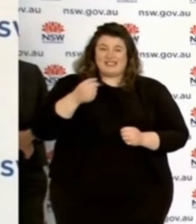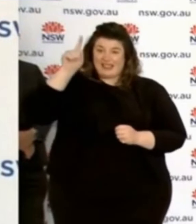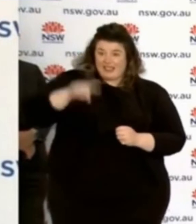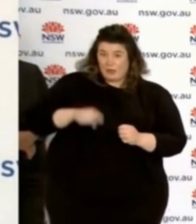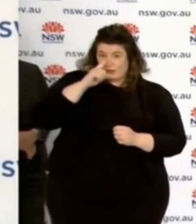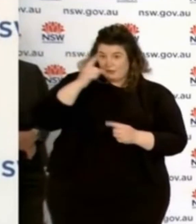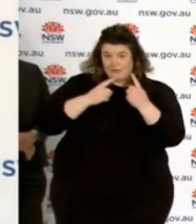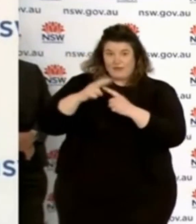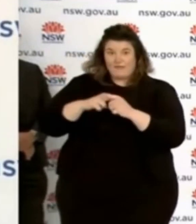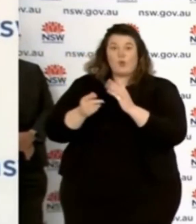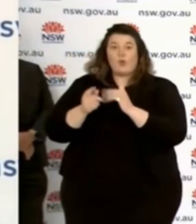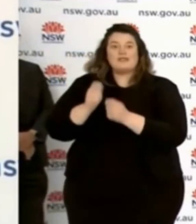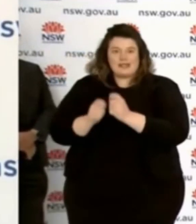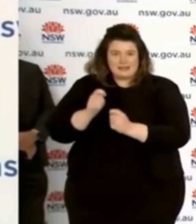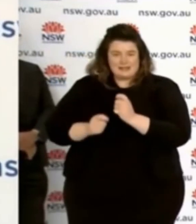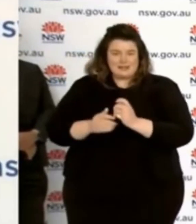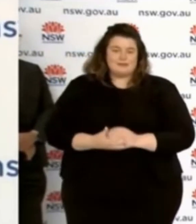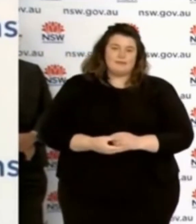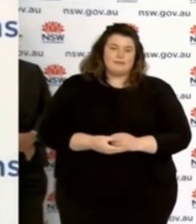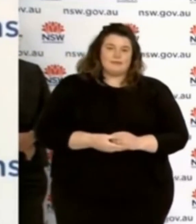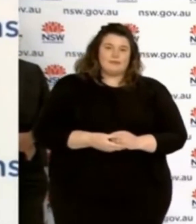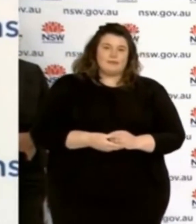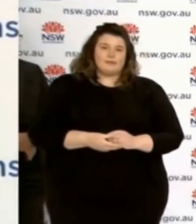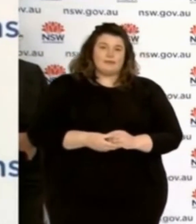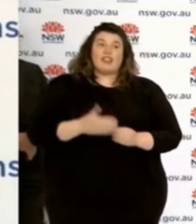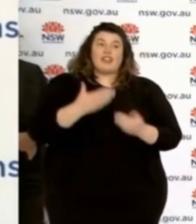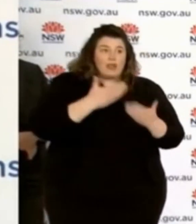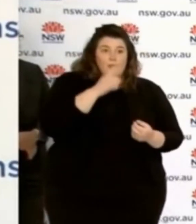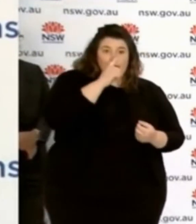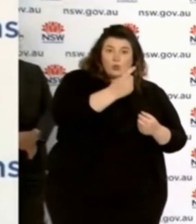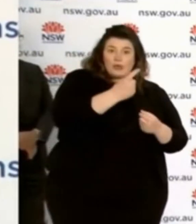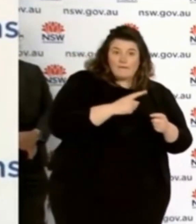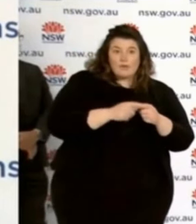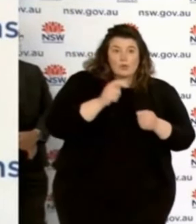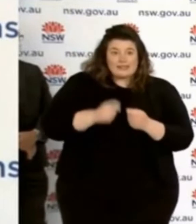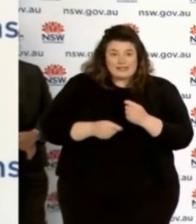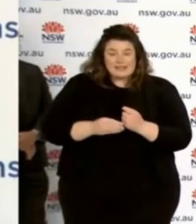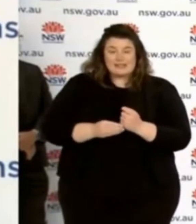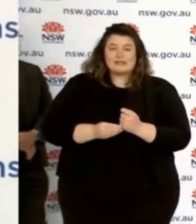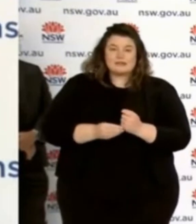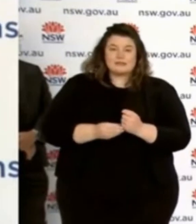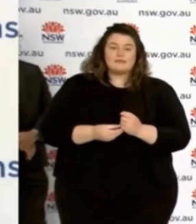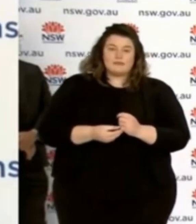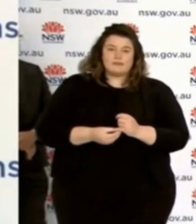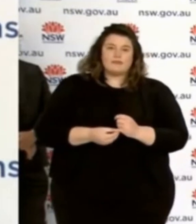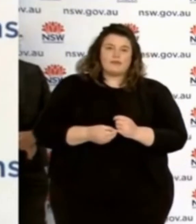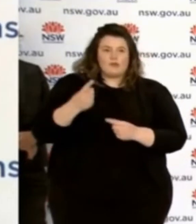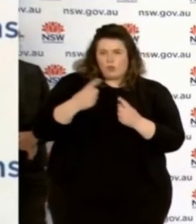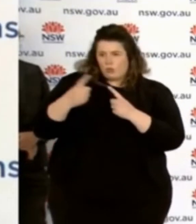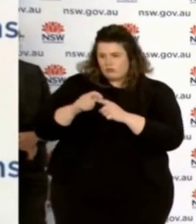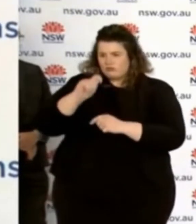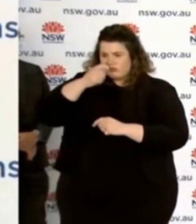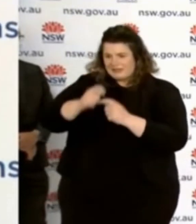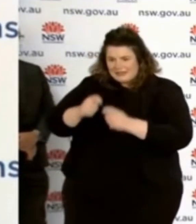156,481 tests. So thank you to all of those people who presented for testing, but also those involved in taking those swabs and undertaking that